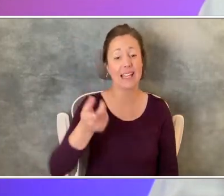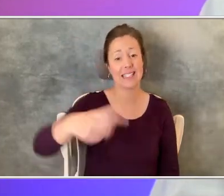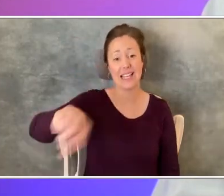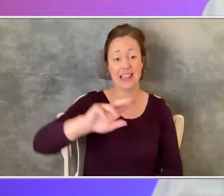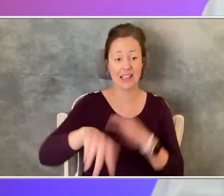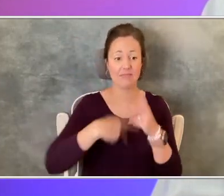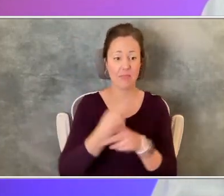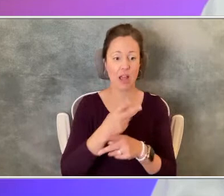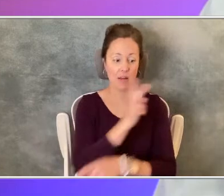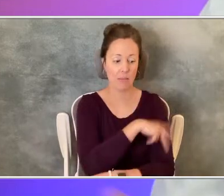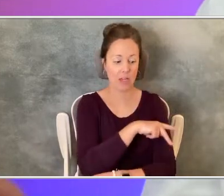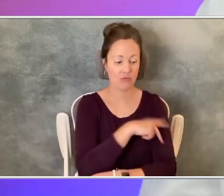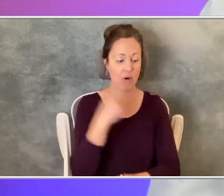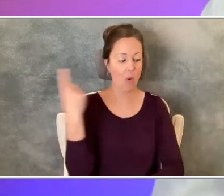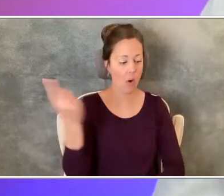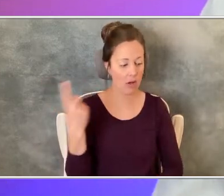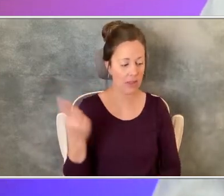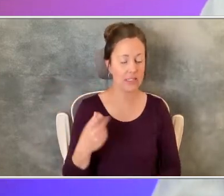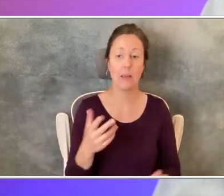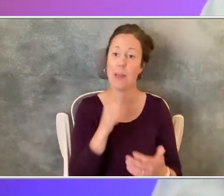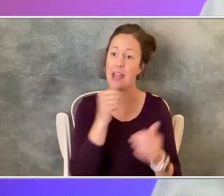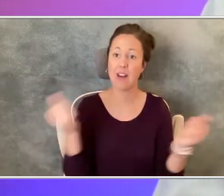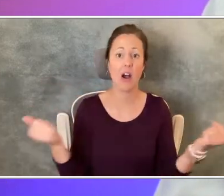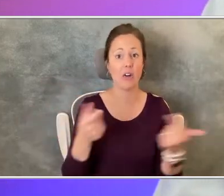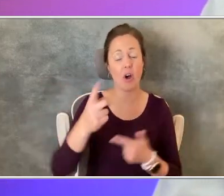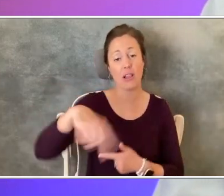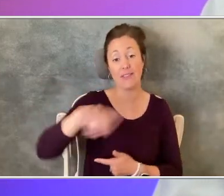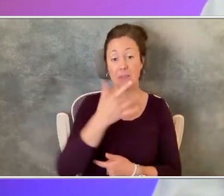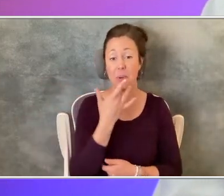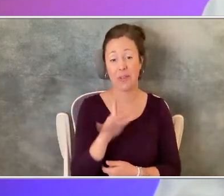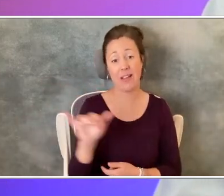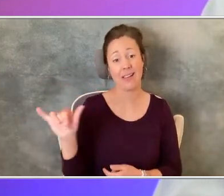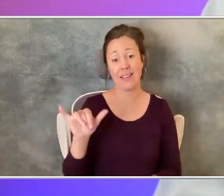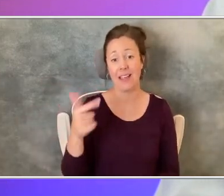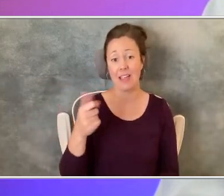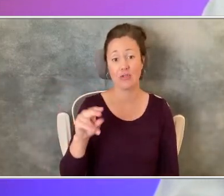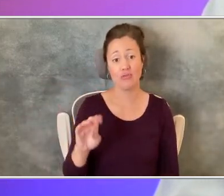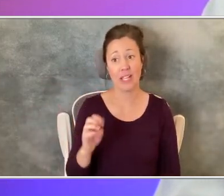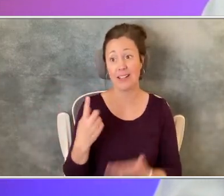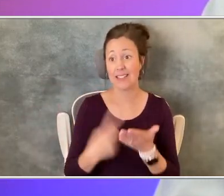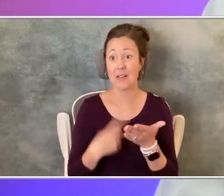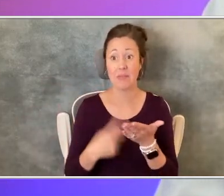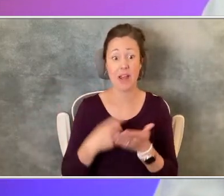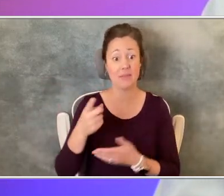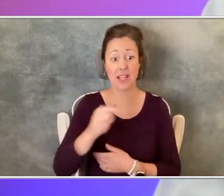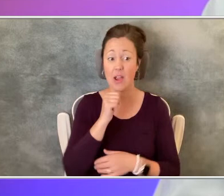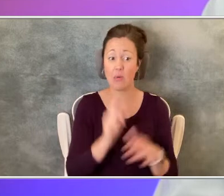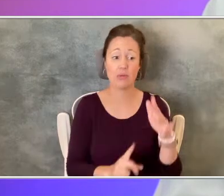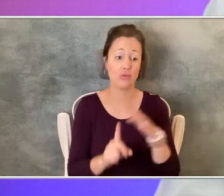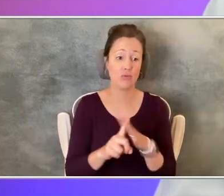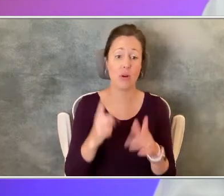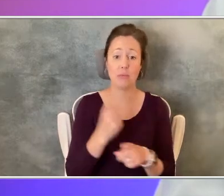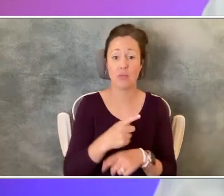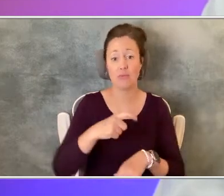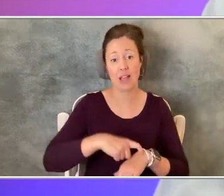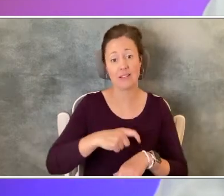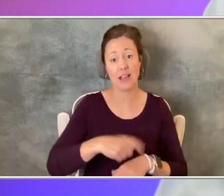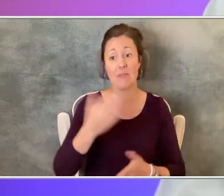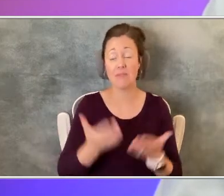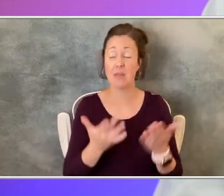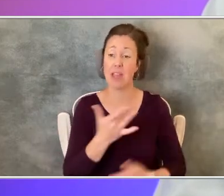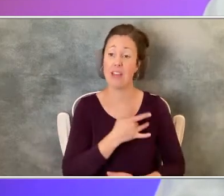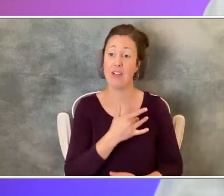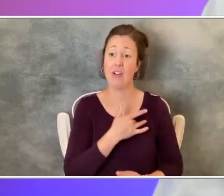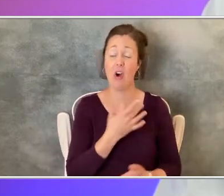them, unfortunately, are fortunate like Gene. Don't come at right time. Sometimes your cardiac involvement may be too severe and not a candidate for